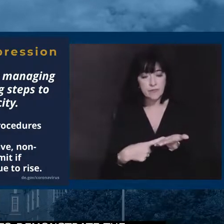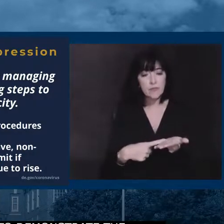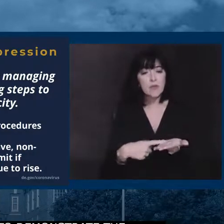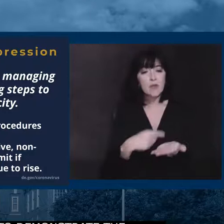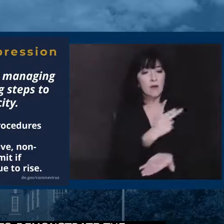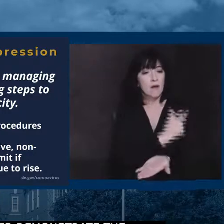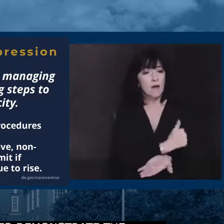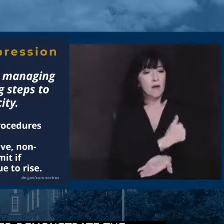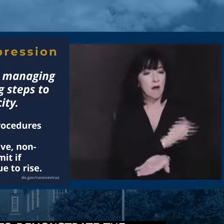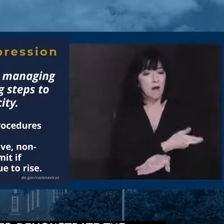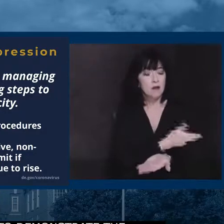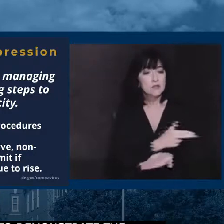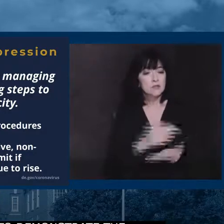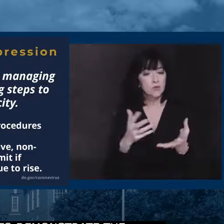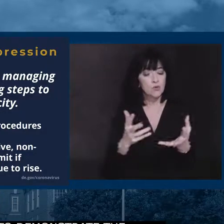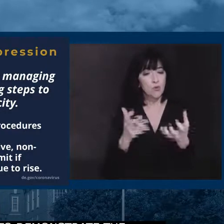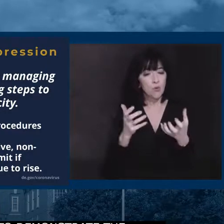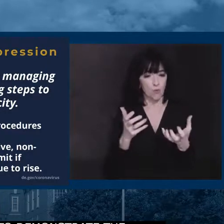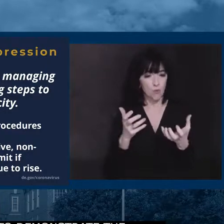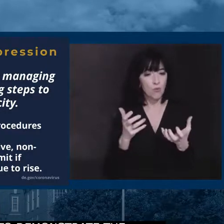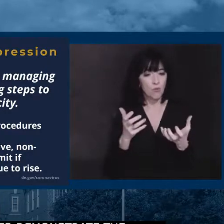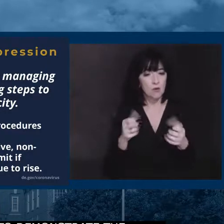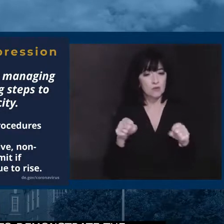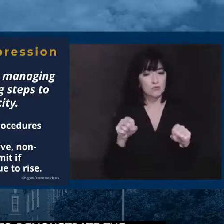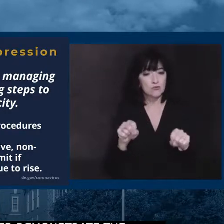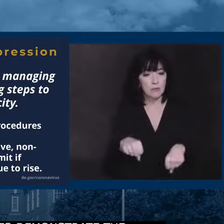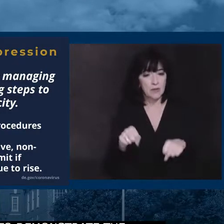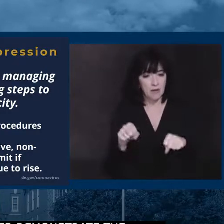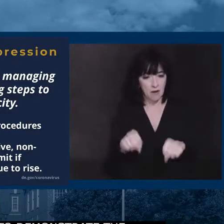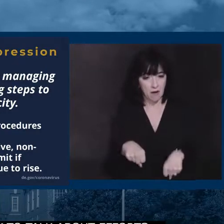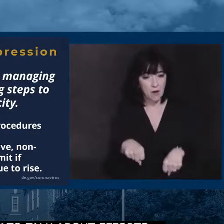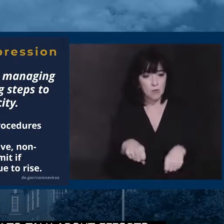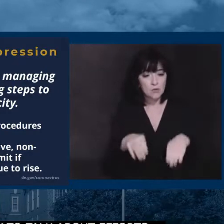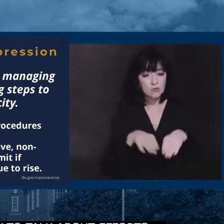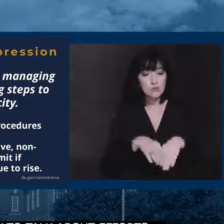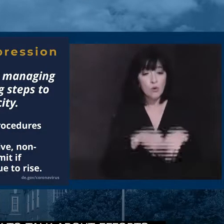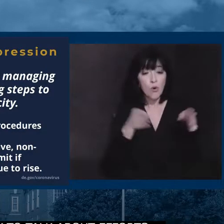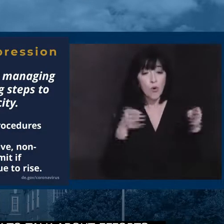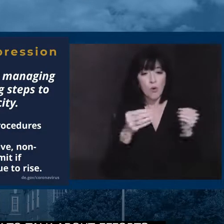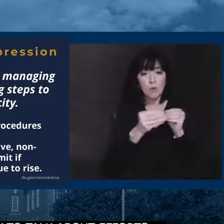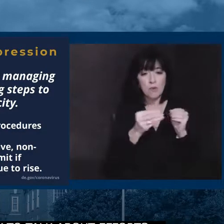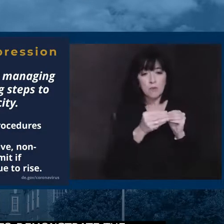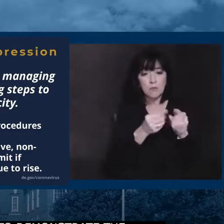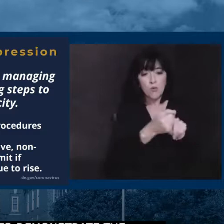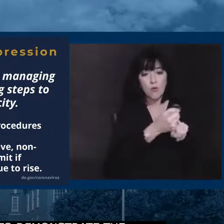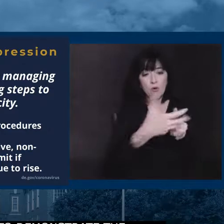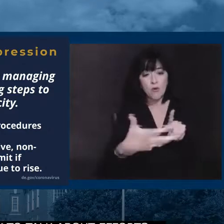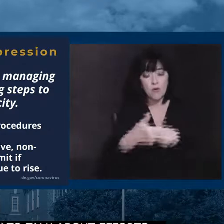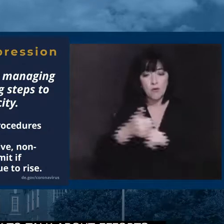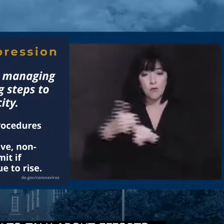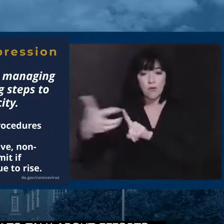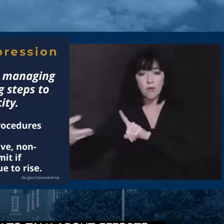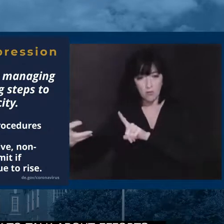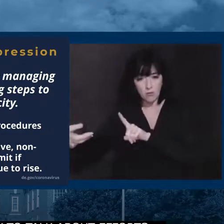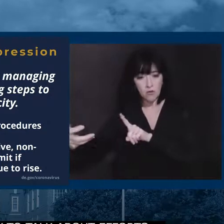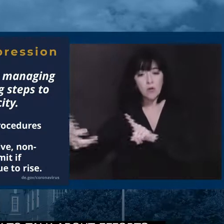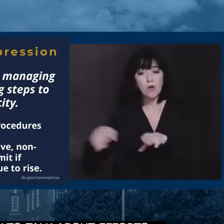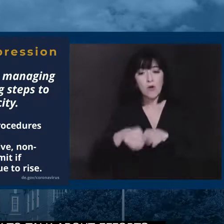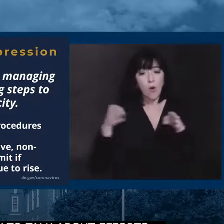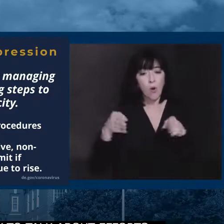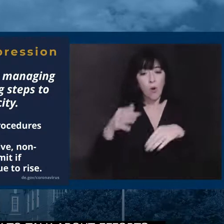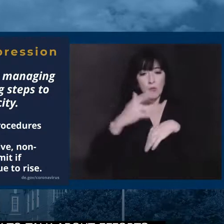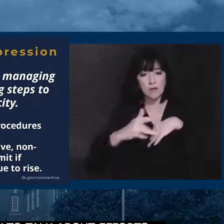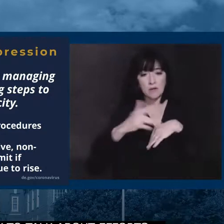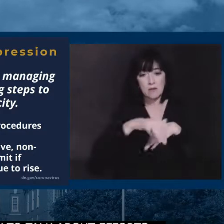meaning to open up facilities so that they can meet the surge of COVID-19 patients that they're getting.